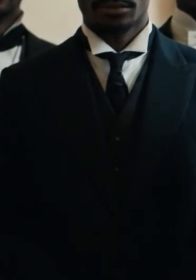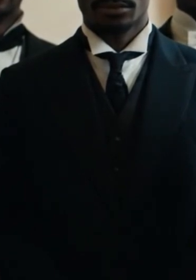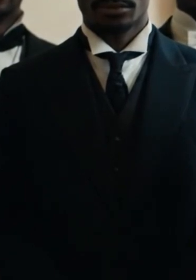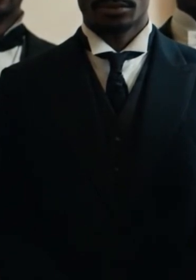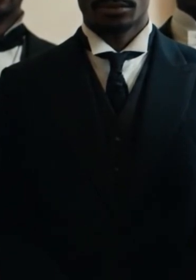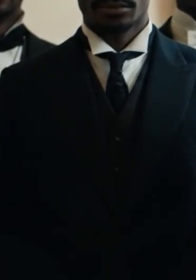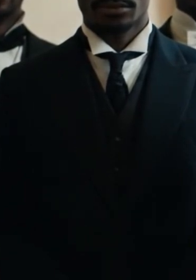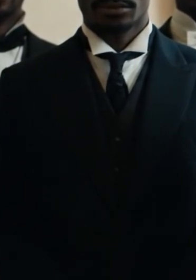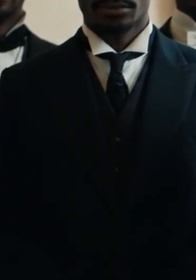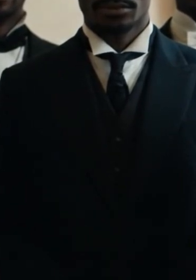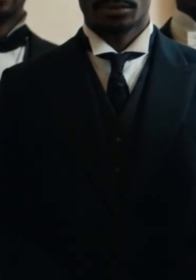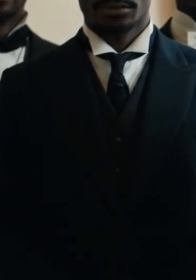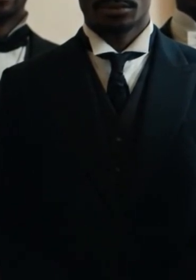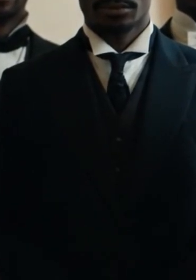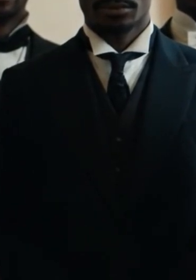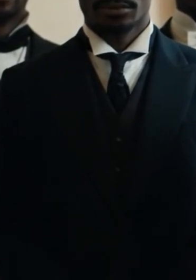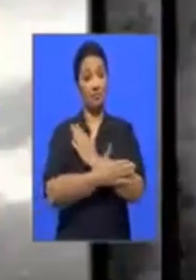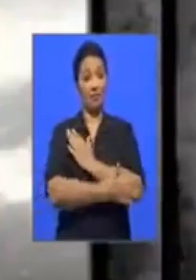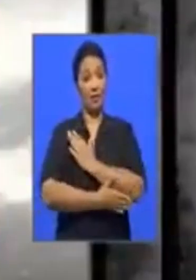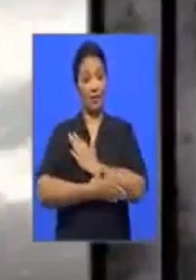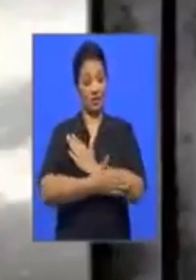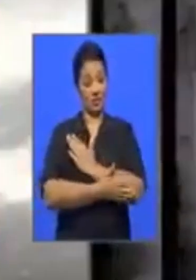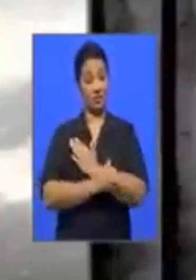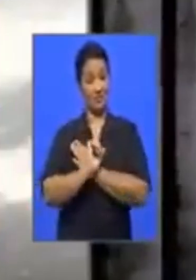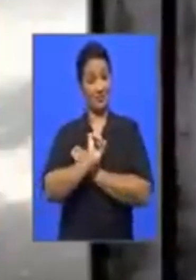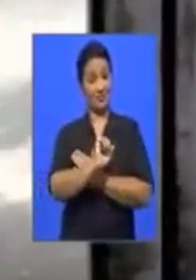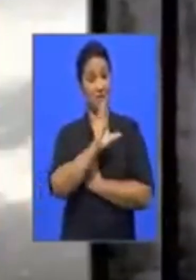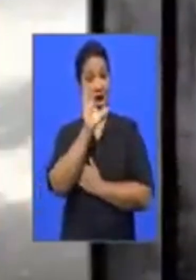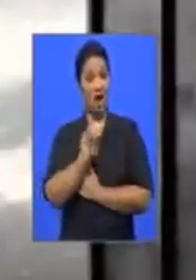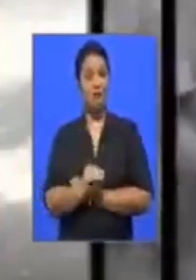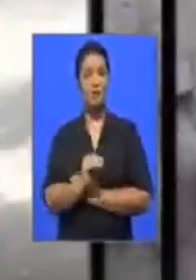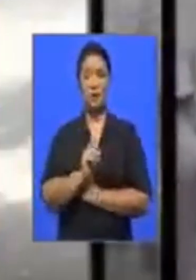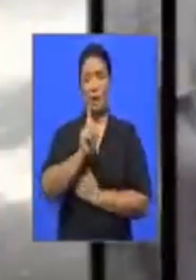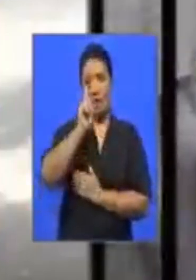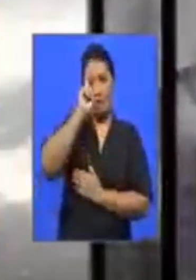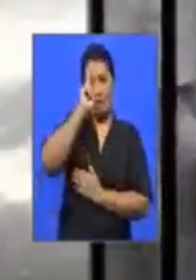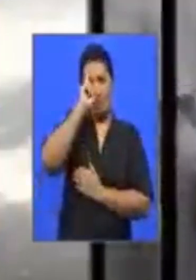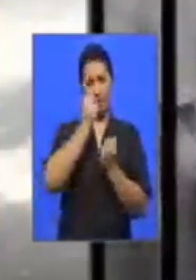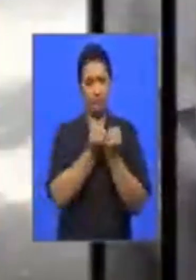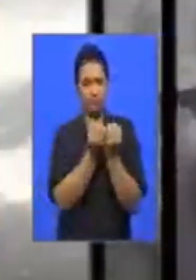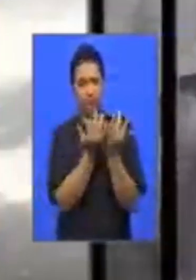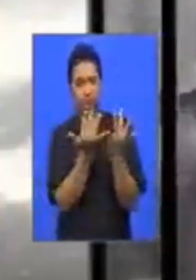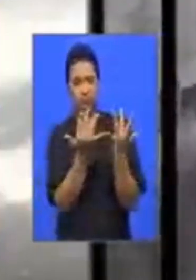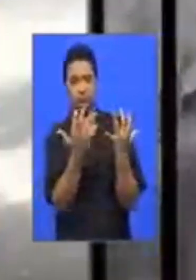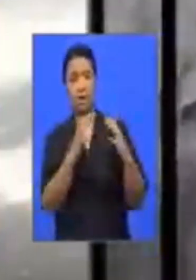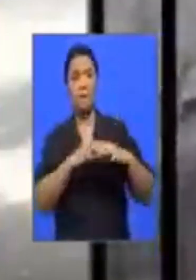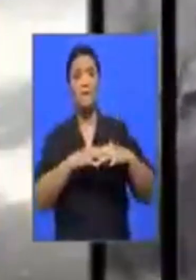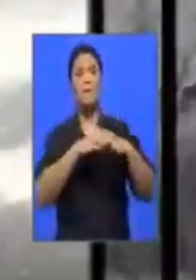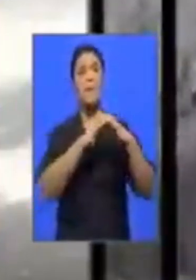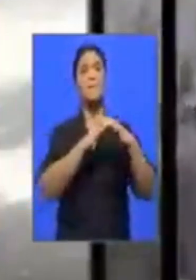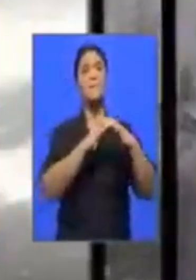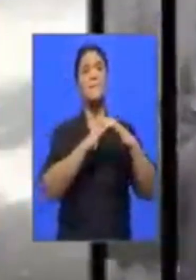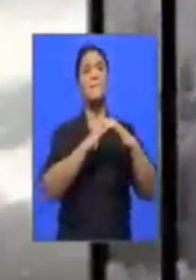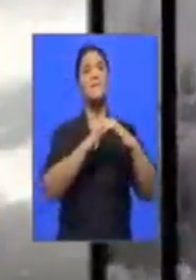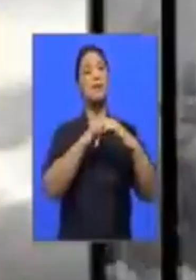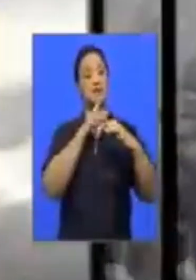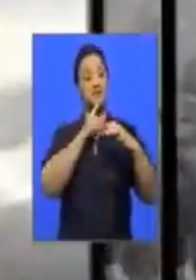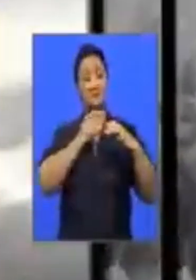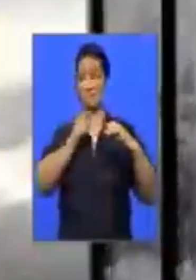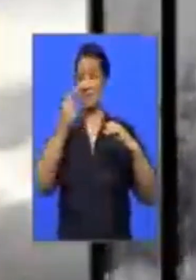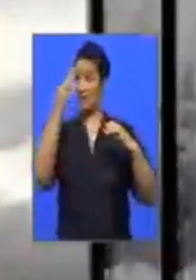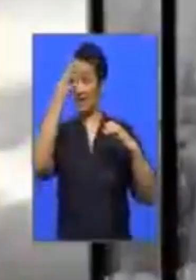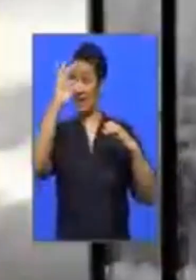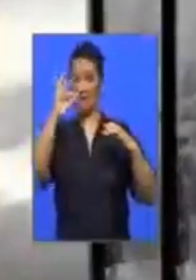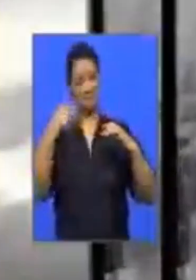as one people to defend their rights and freedoms. Thus, the ANC was a unifier of African